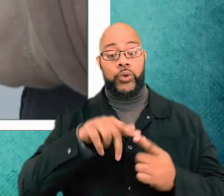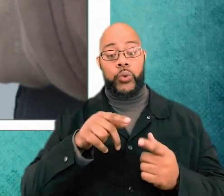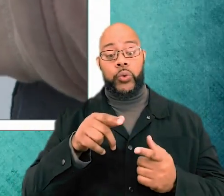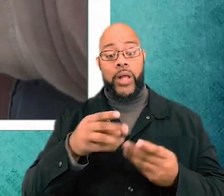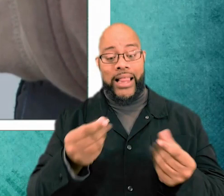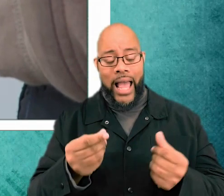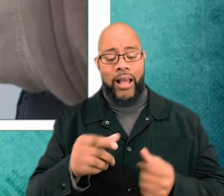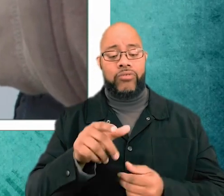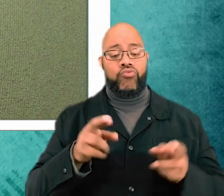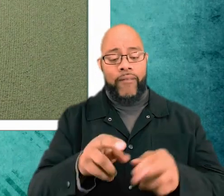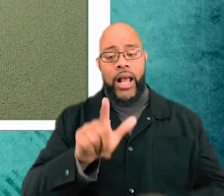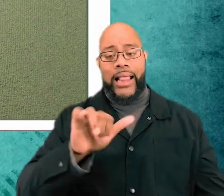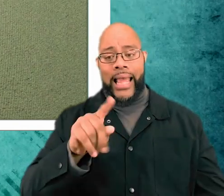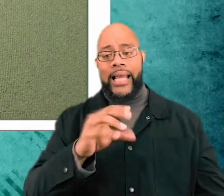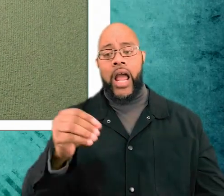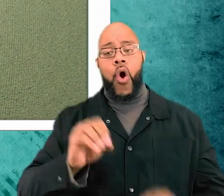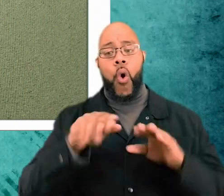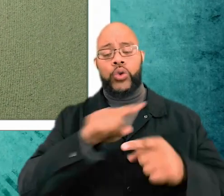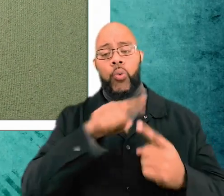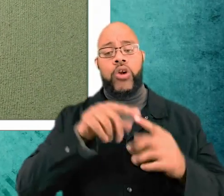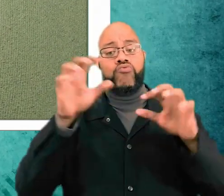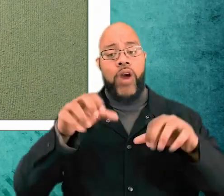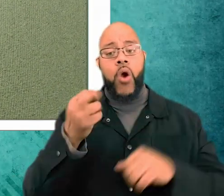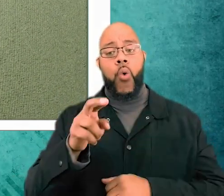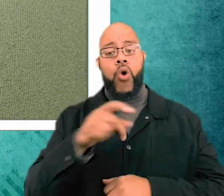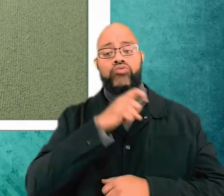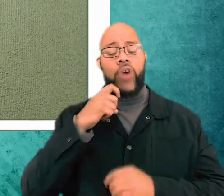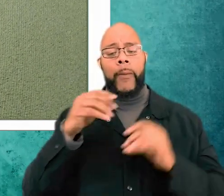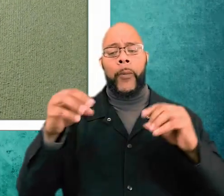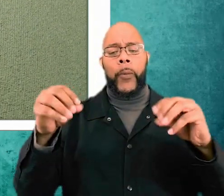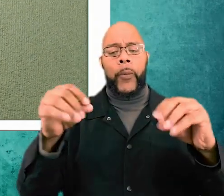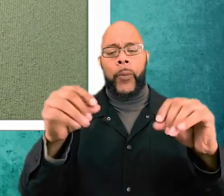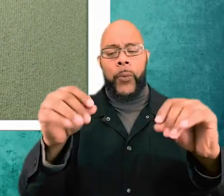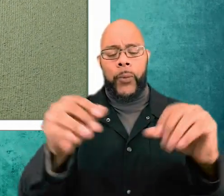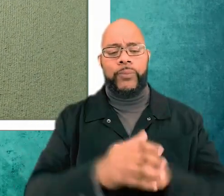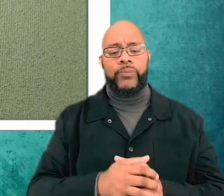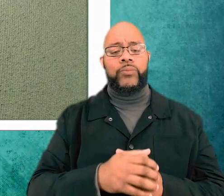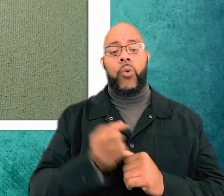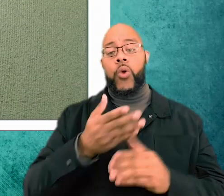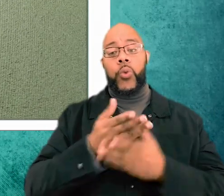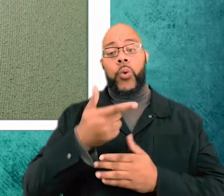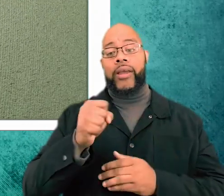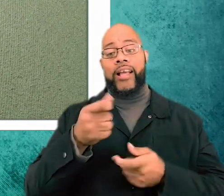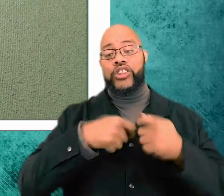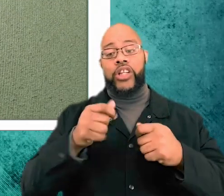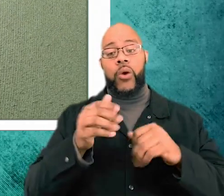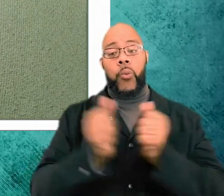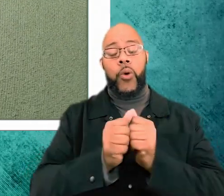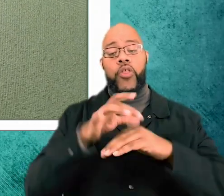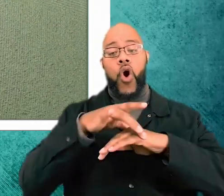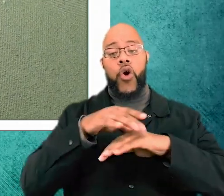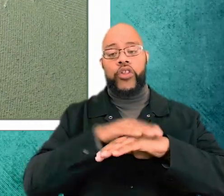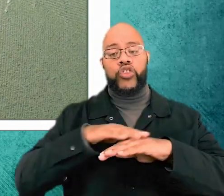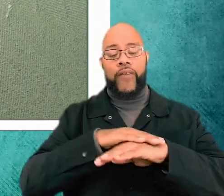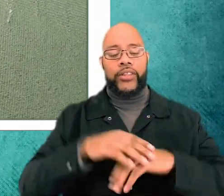rivers, lakes, and to the ocean when it rains or as dry deposition, as particles, or simply through gas exchange with the Earth's